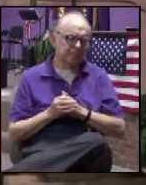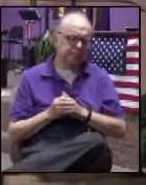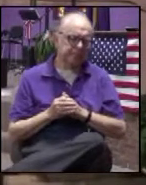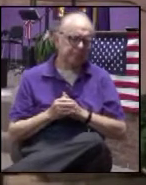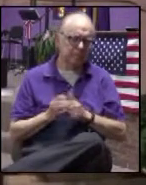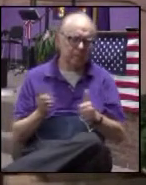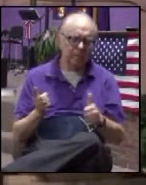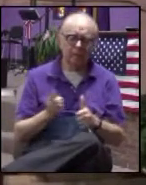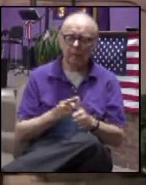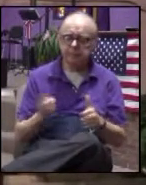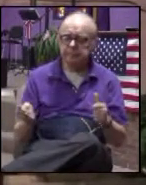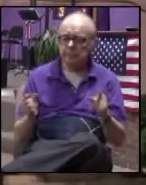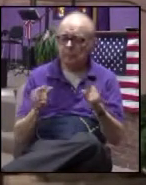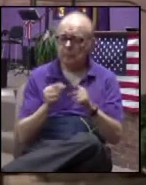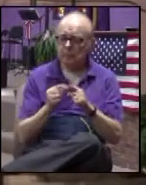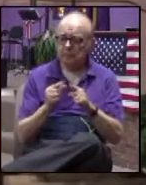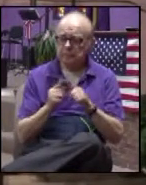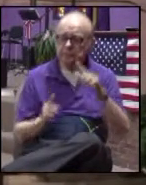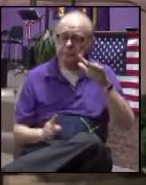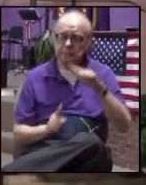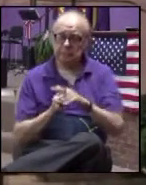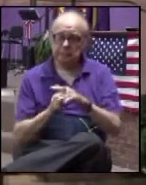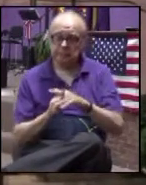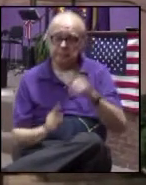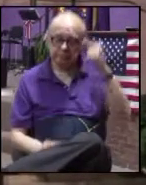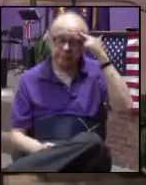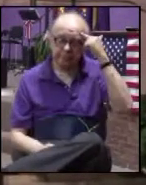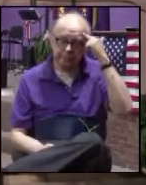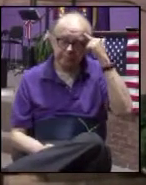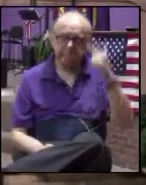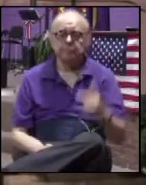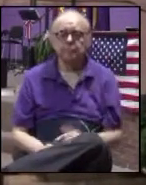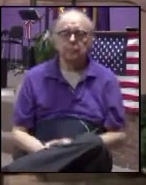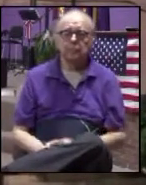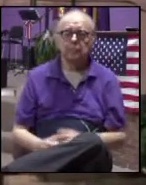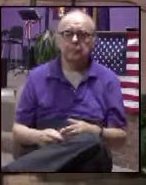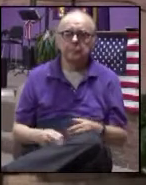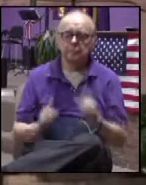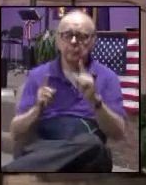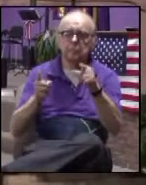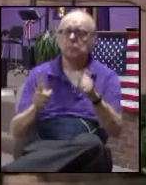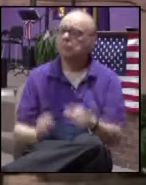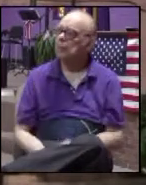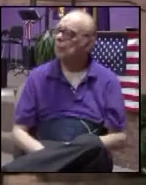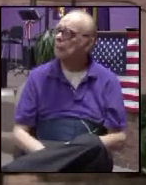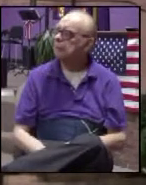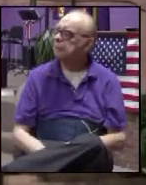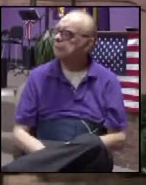the first word that would come to your mind. Let's go.